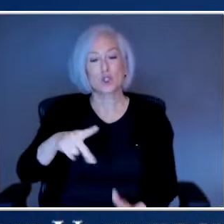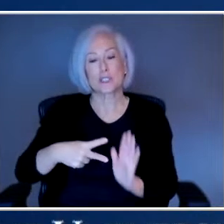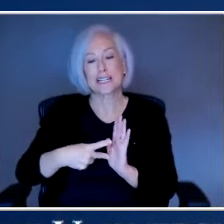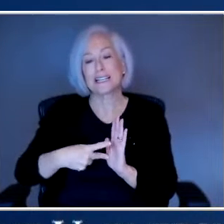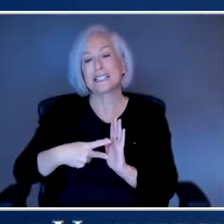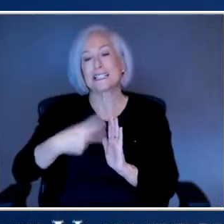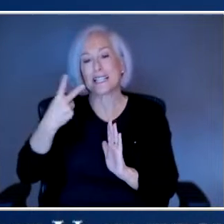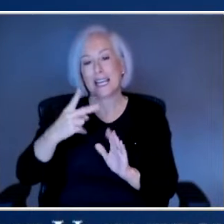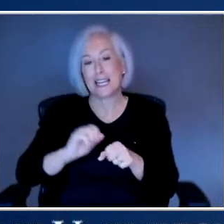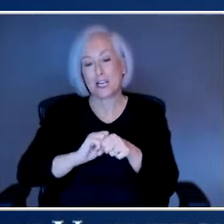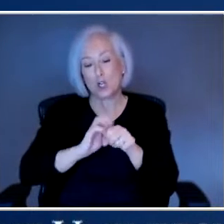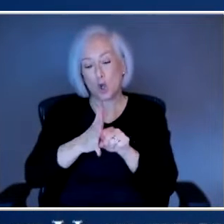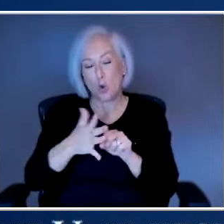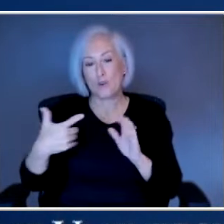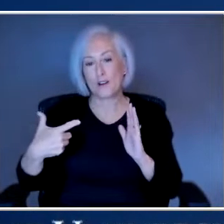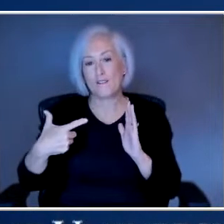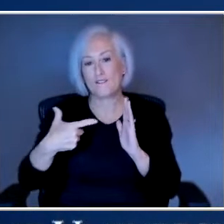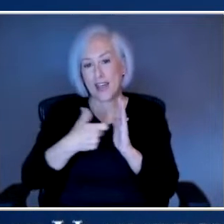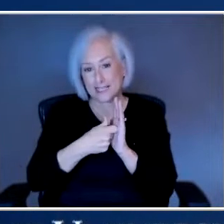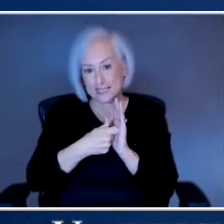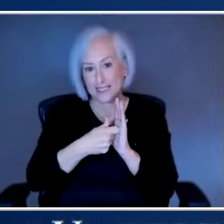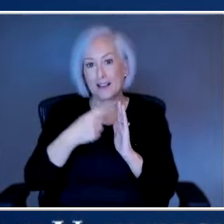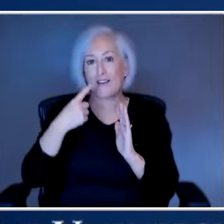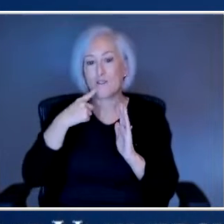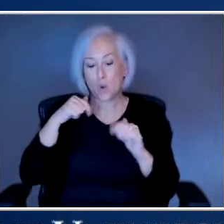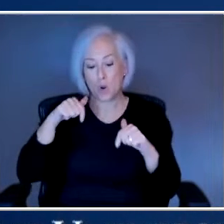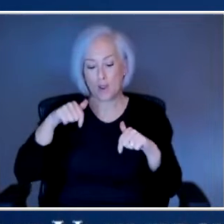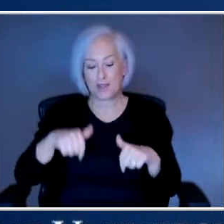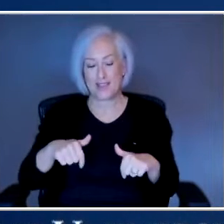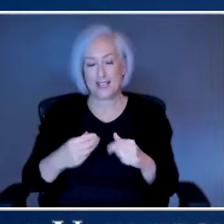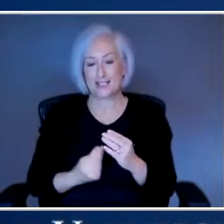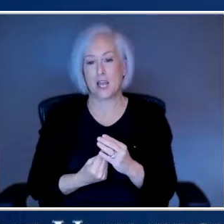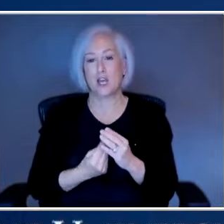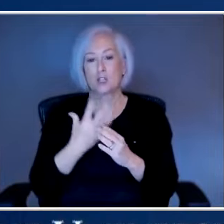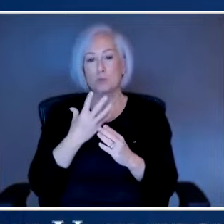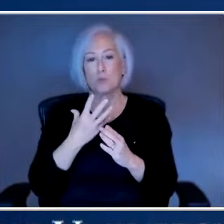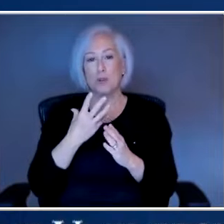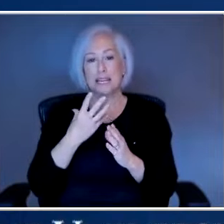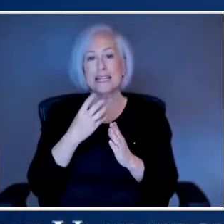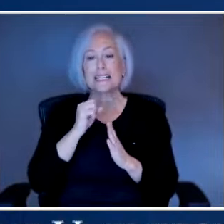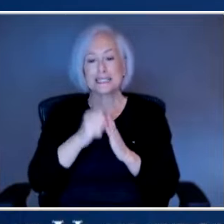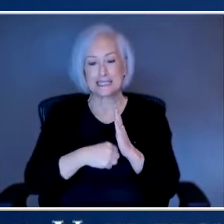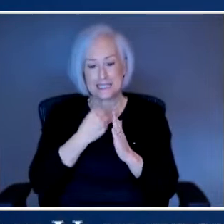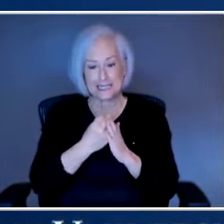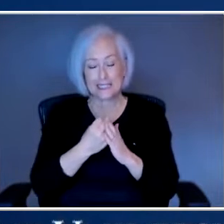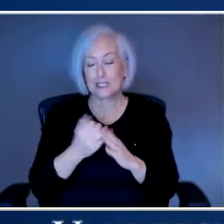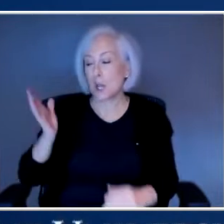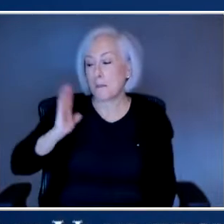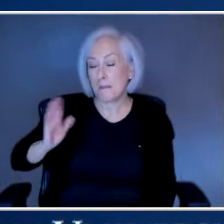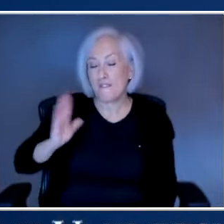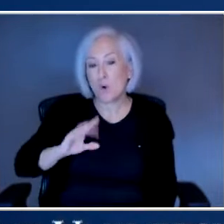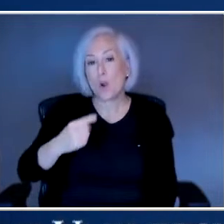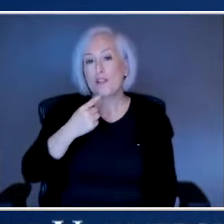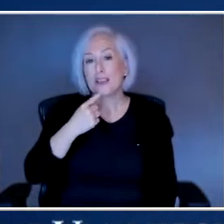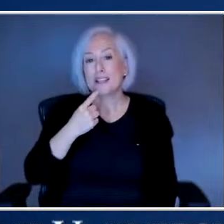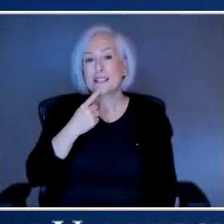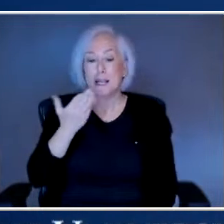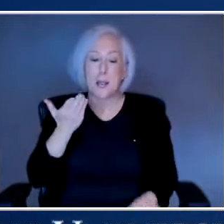vaccine for this respiratory viral season. Previously, the wording was may